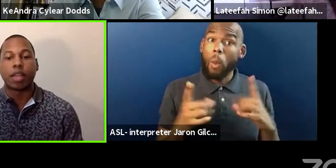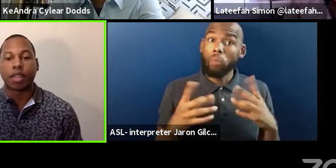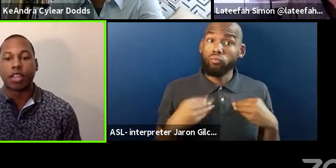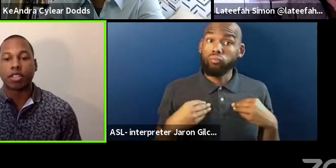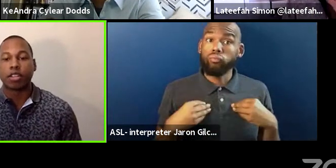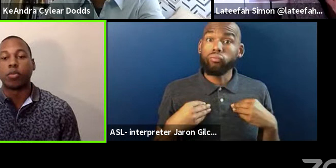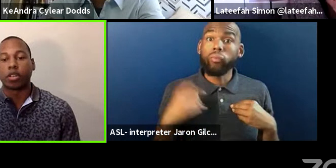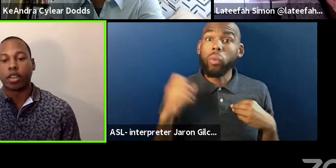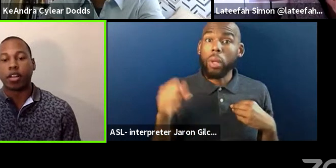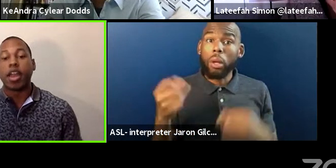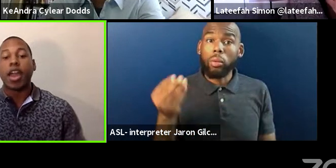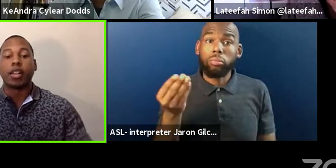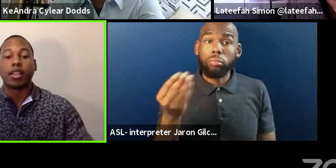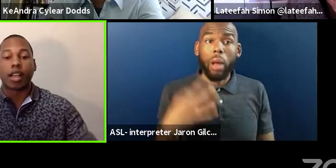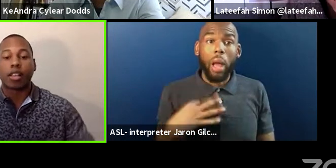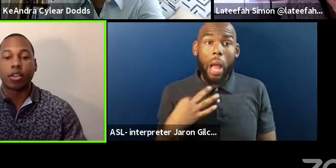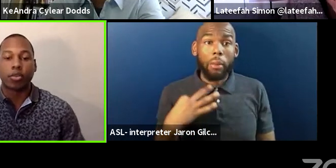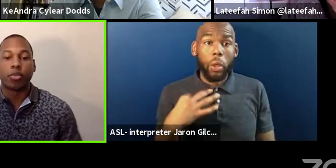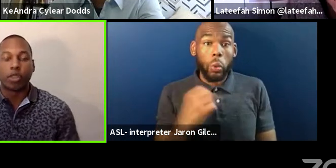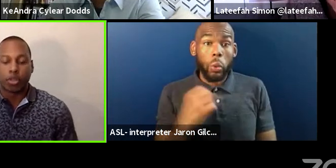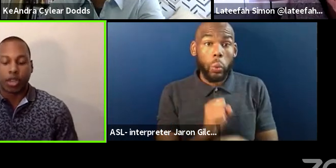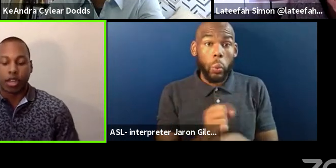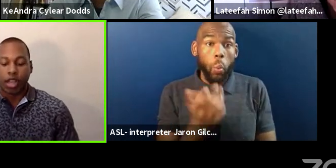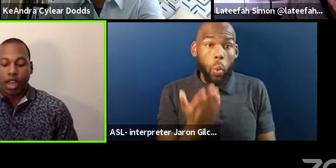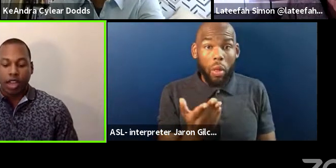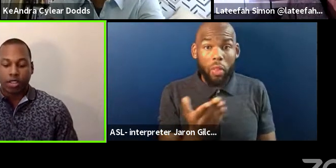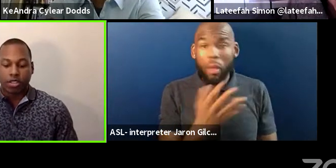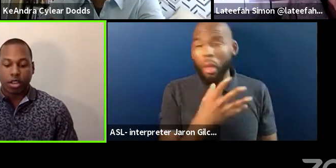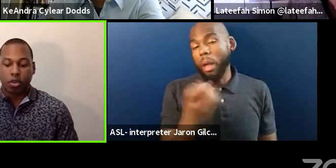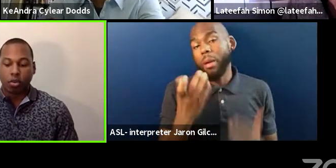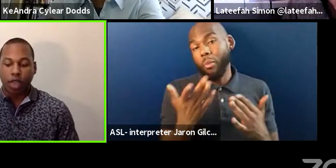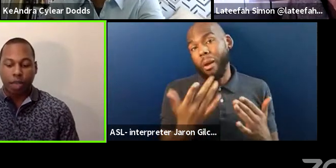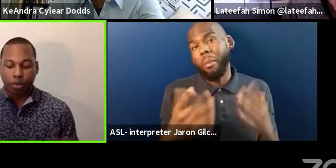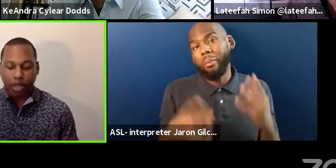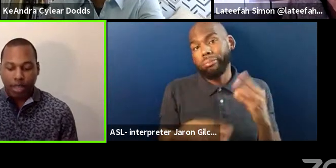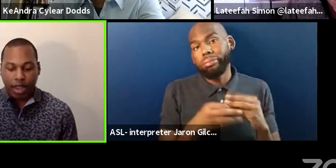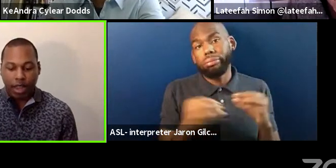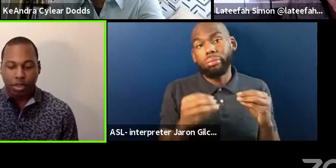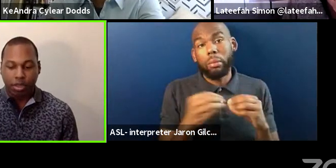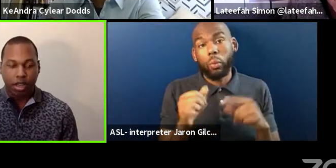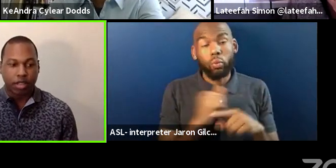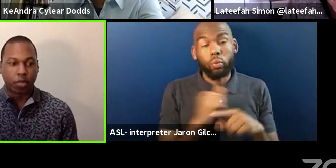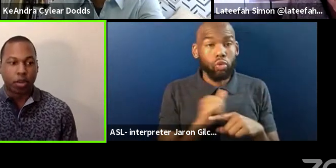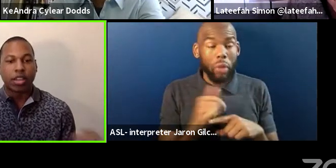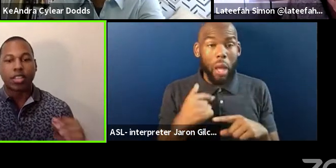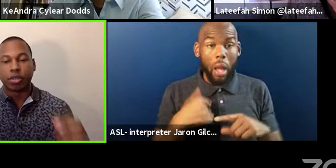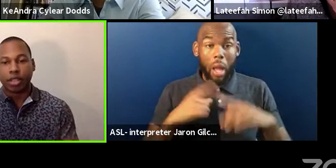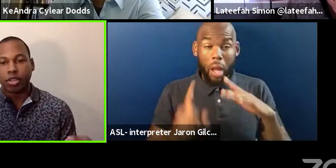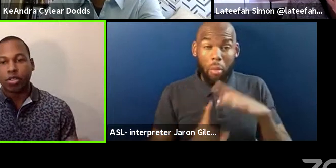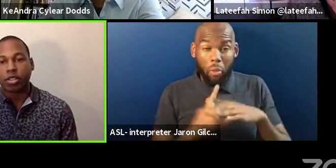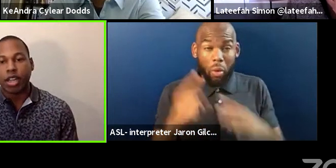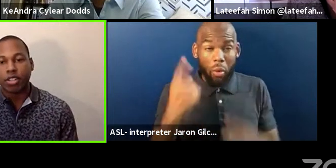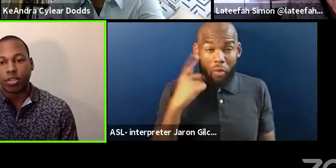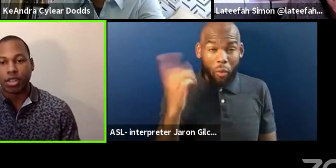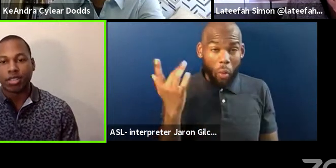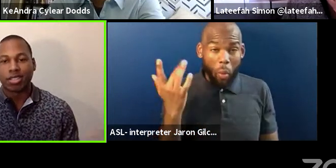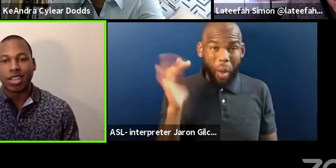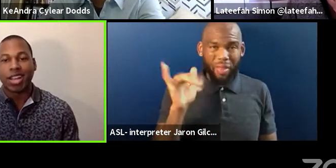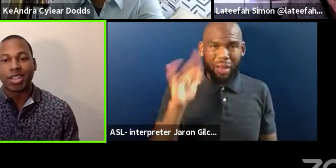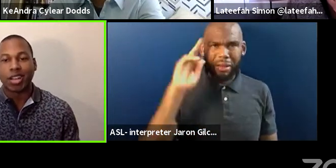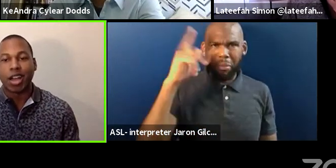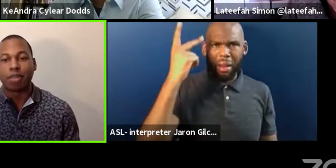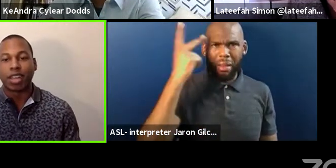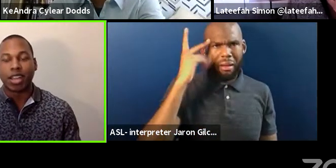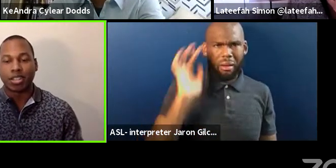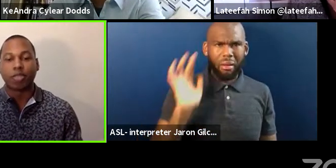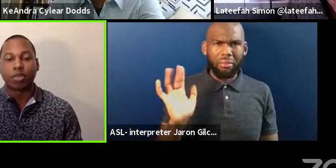in an application and work there and likely go through more training. And so I bring that up because one, it's political in nature because the state